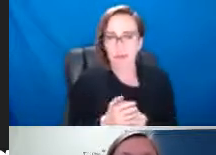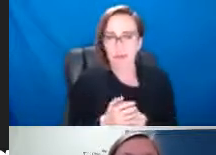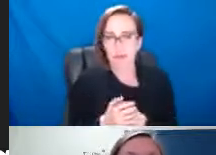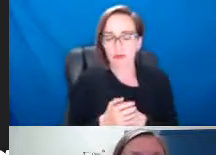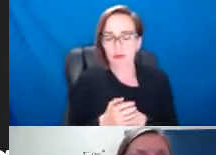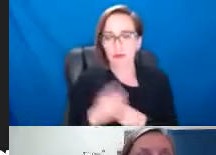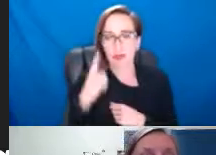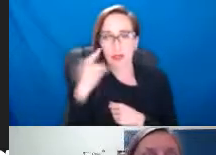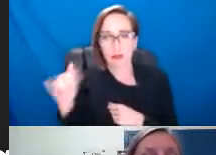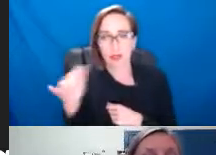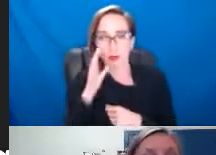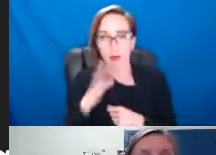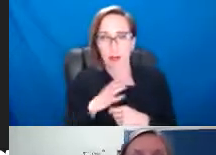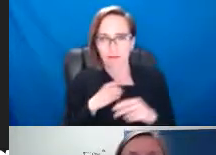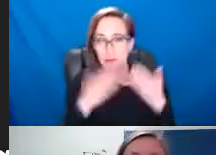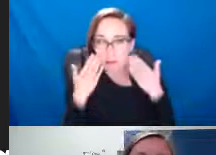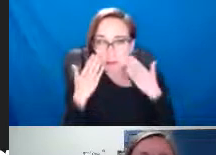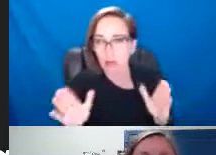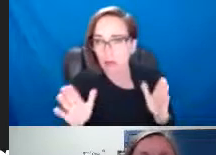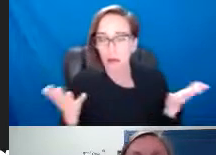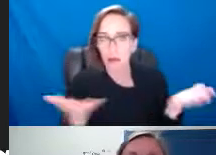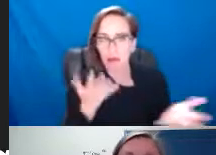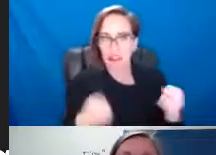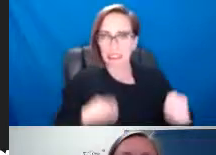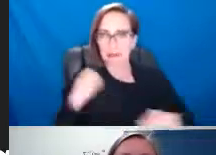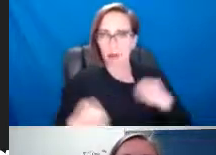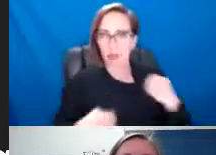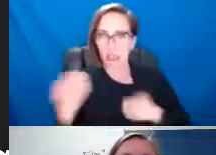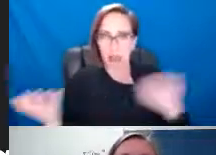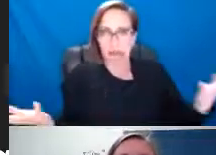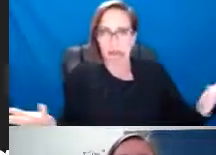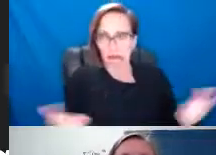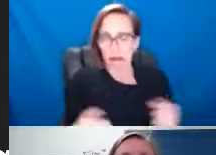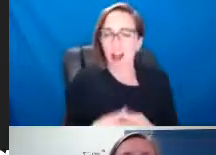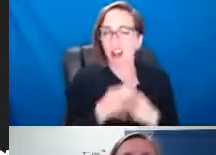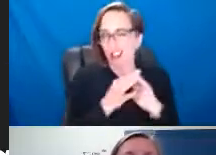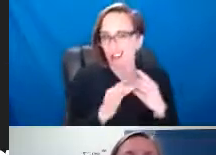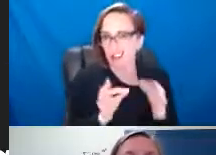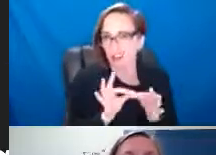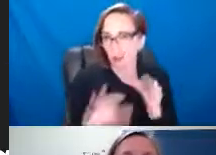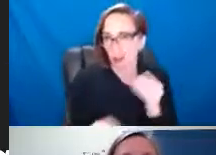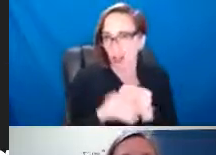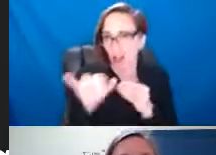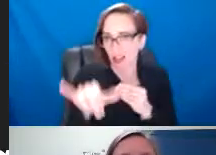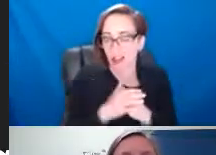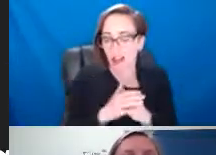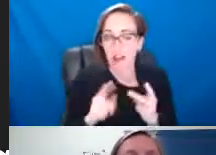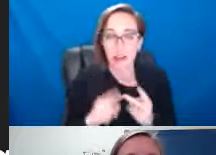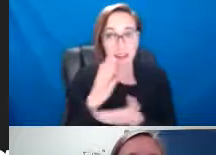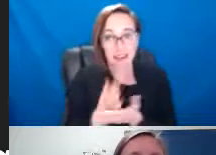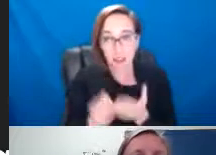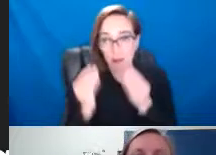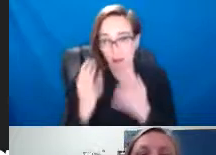know what the speaker's emotion is unless she's able to follow the sign. And some of the information does